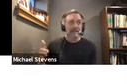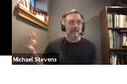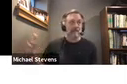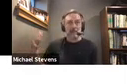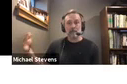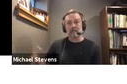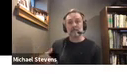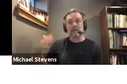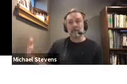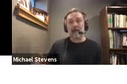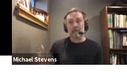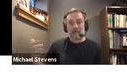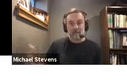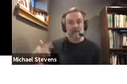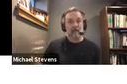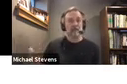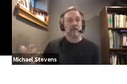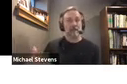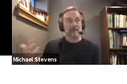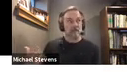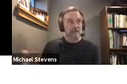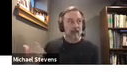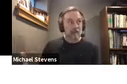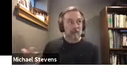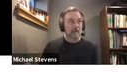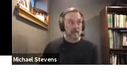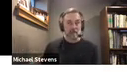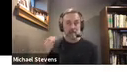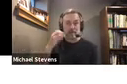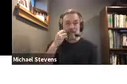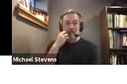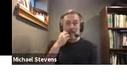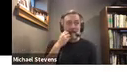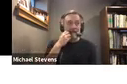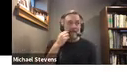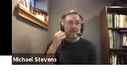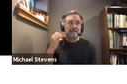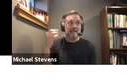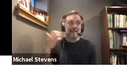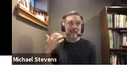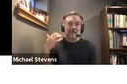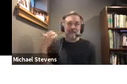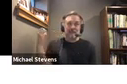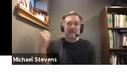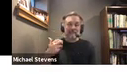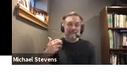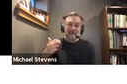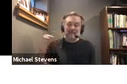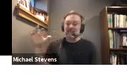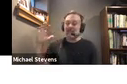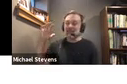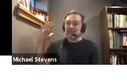APIs. So developers can build on top of this other products that will be helpful for the users. Uh, this leverage and